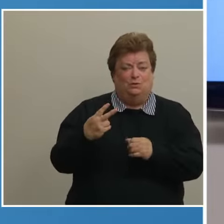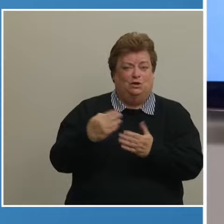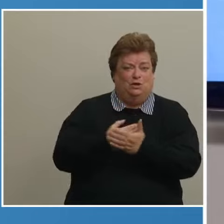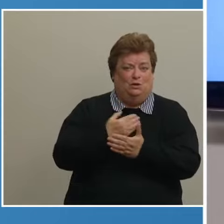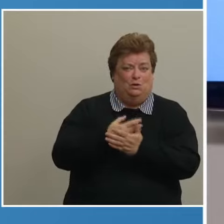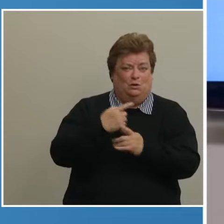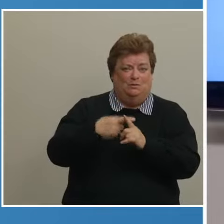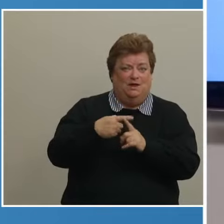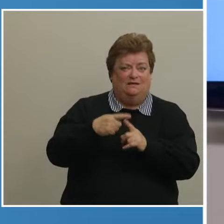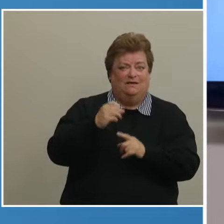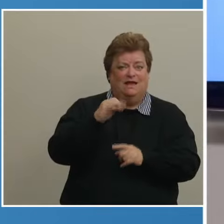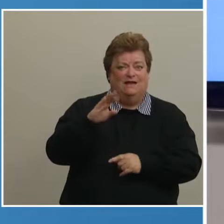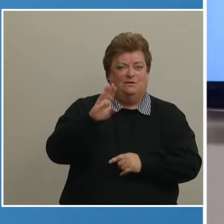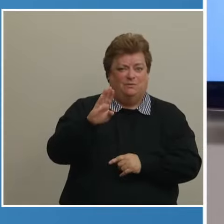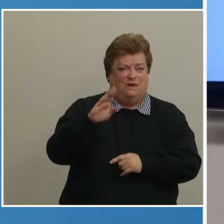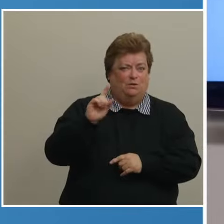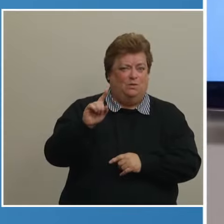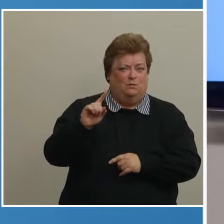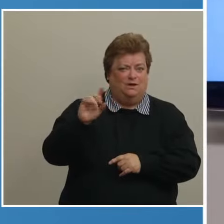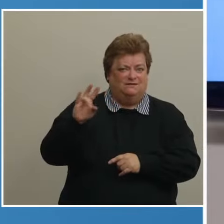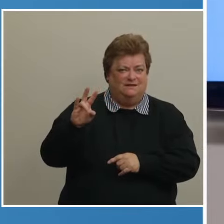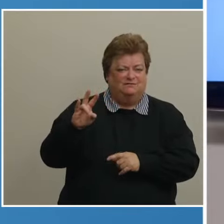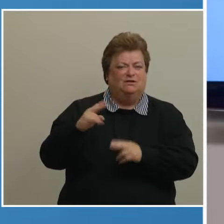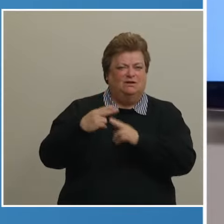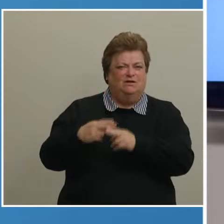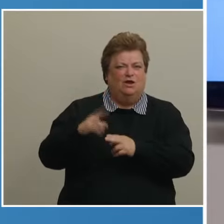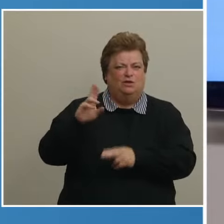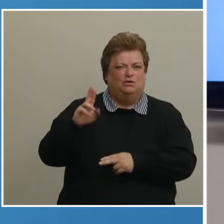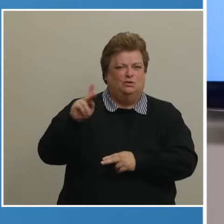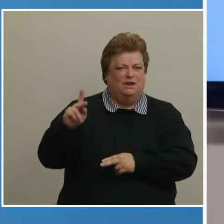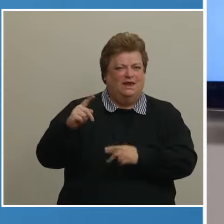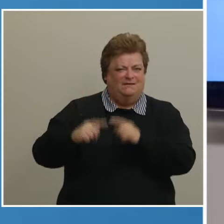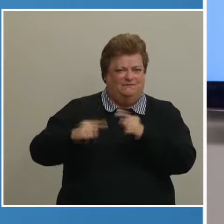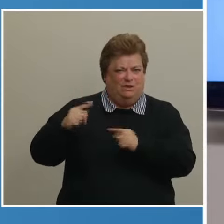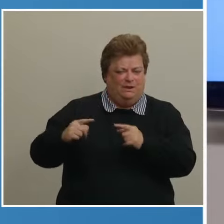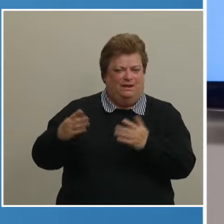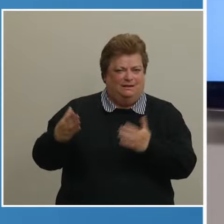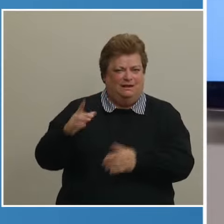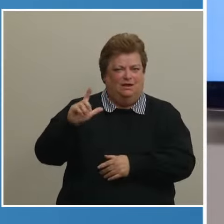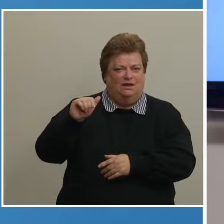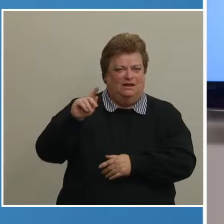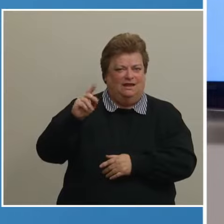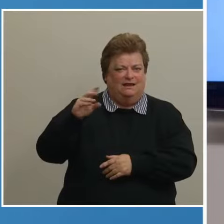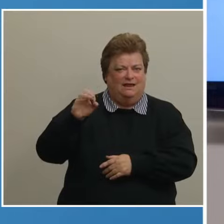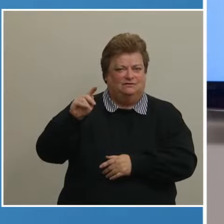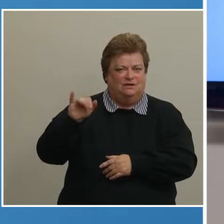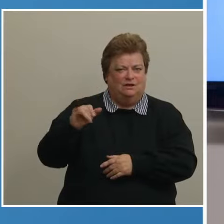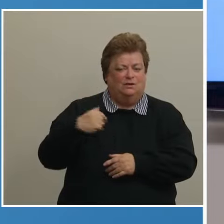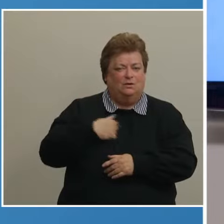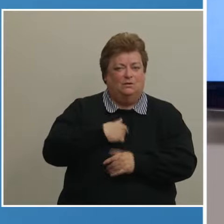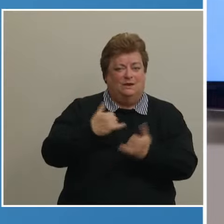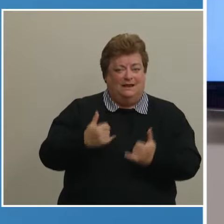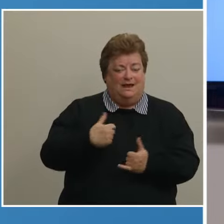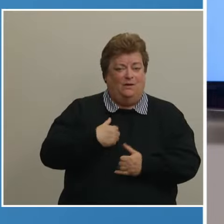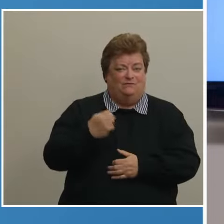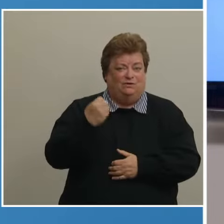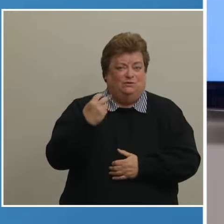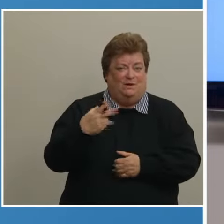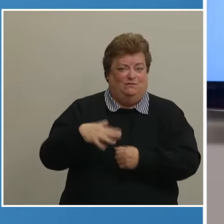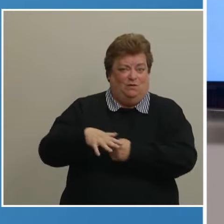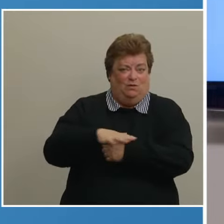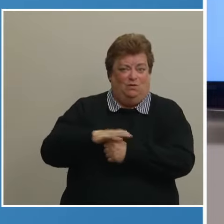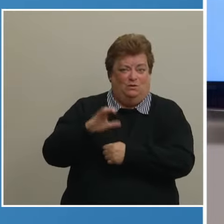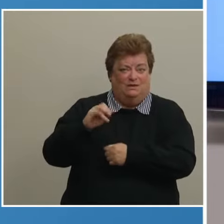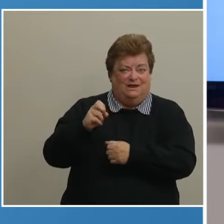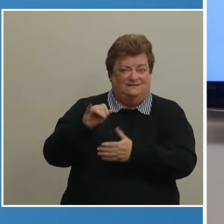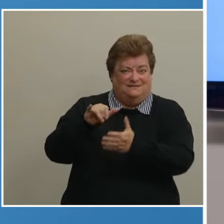the variant B117, known as the UK variant, in Lancaster County. We now have 12 local cases of the